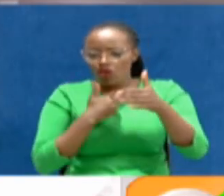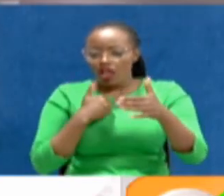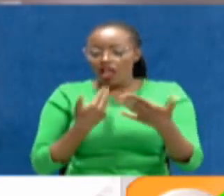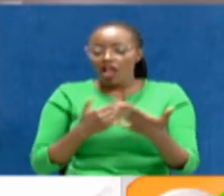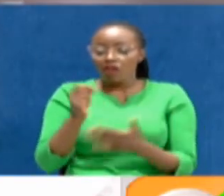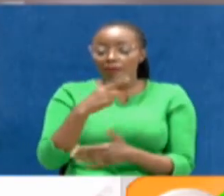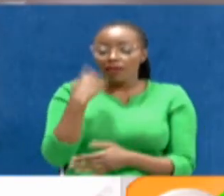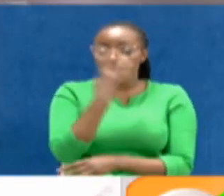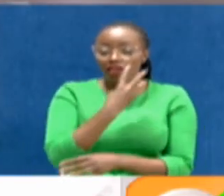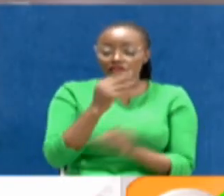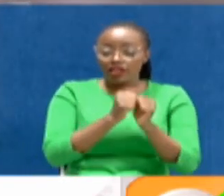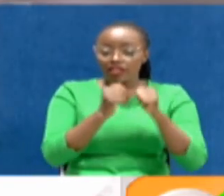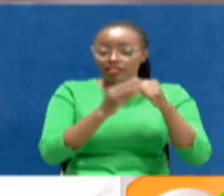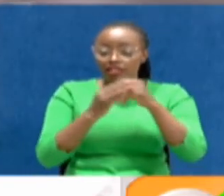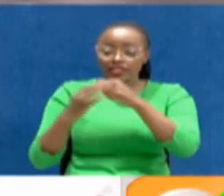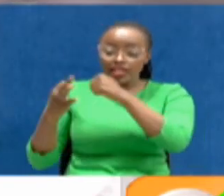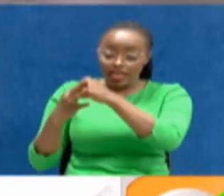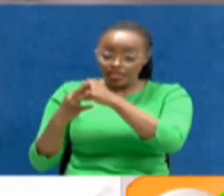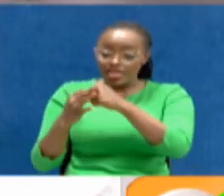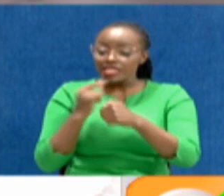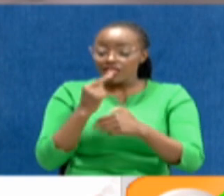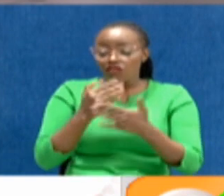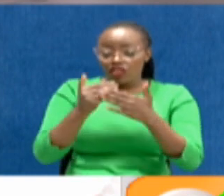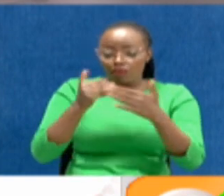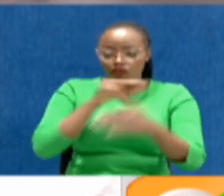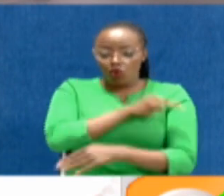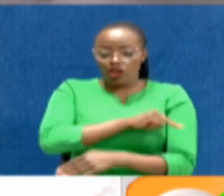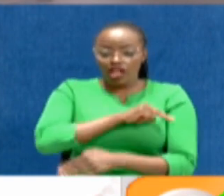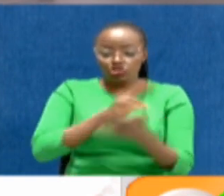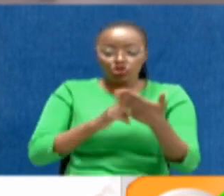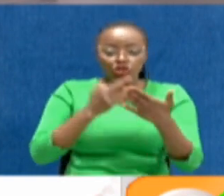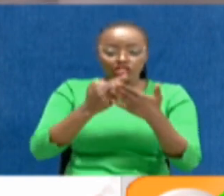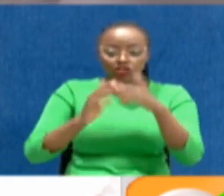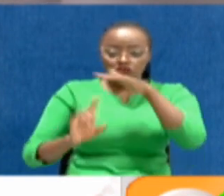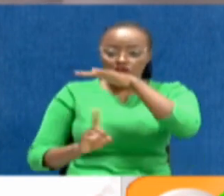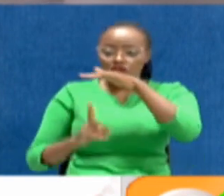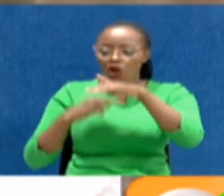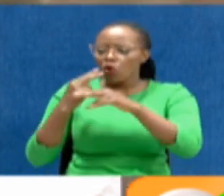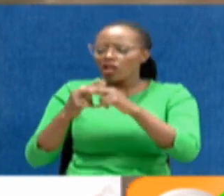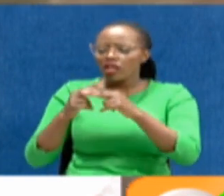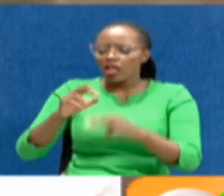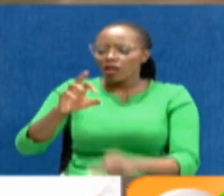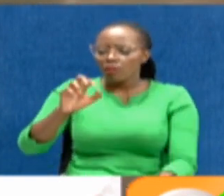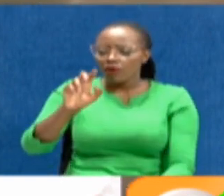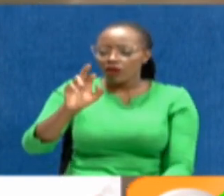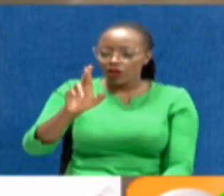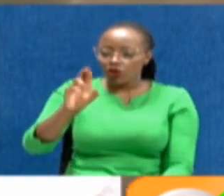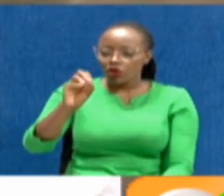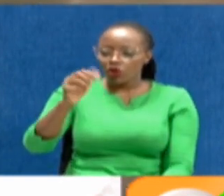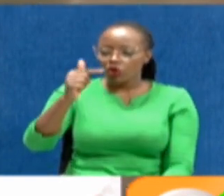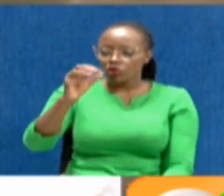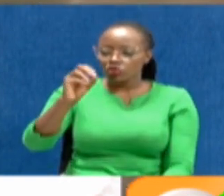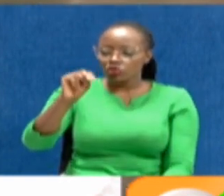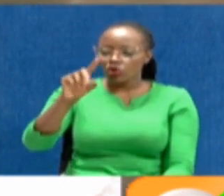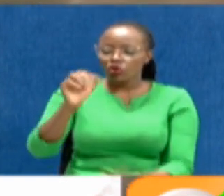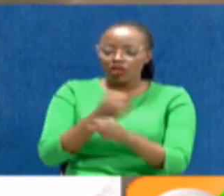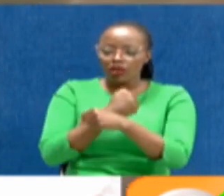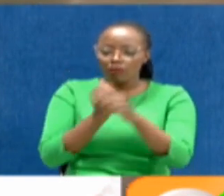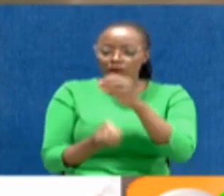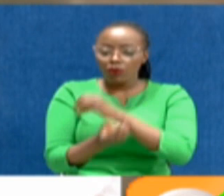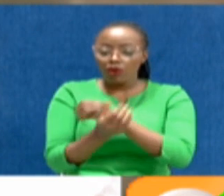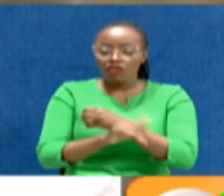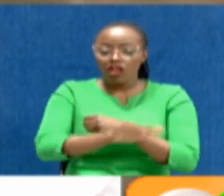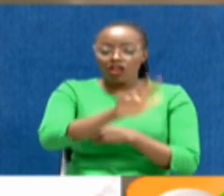of April 1998, indicting the then Natural Resources Minister, the late Francis Lotodo, who could not defend the reason for